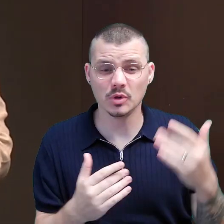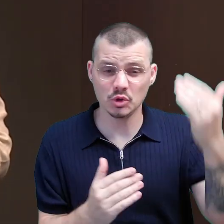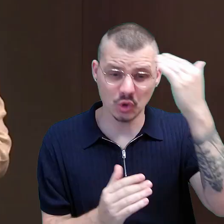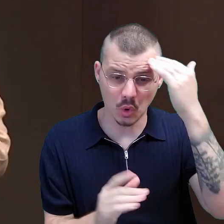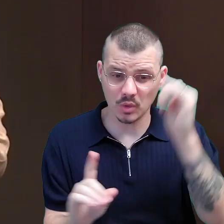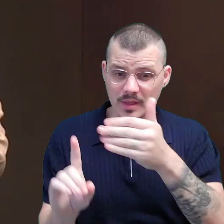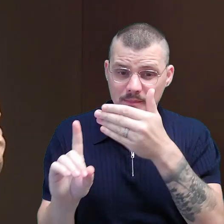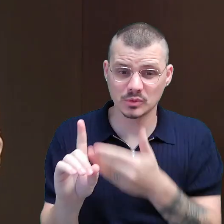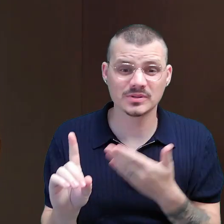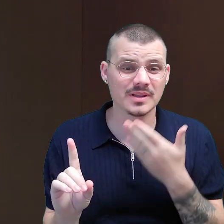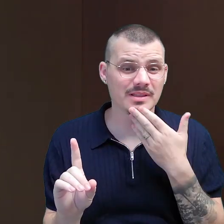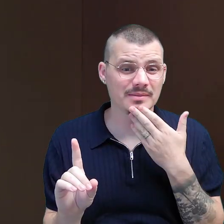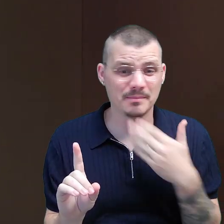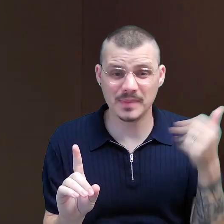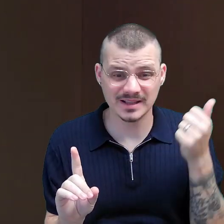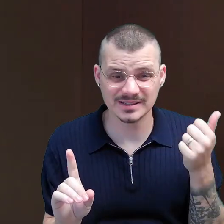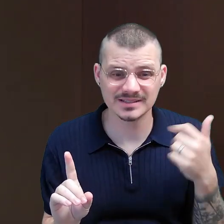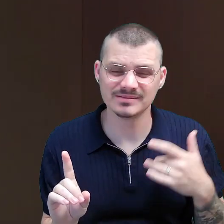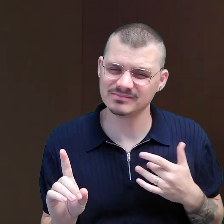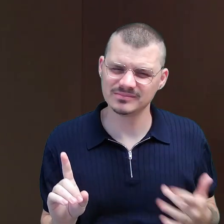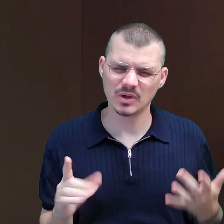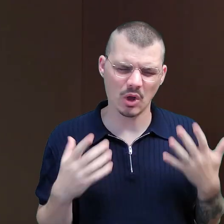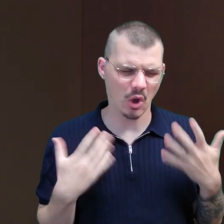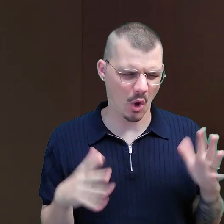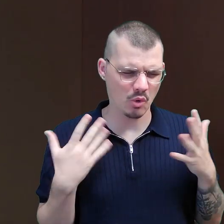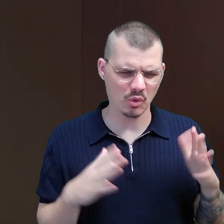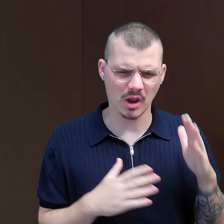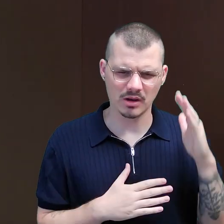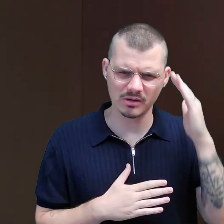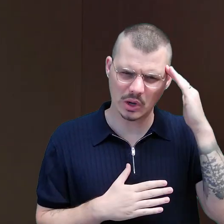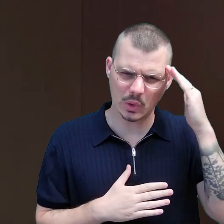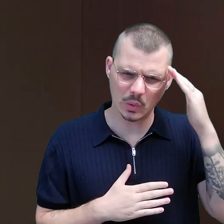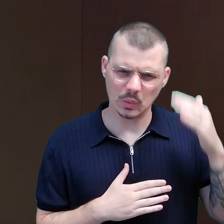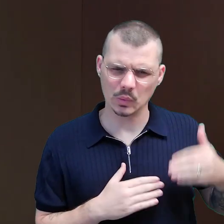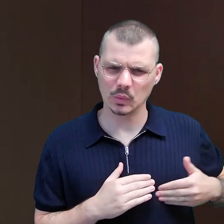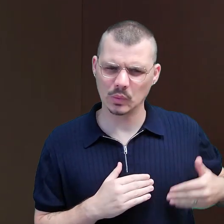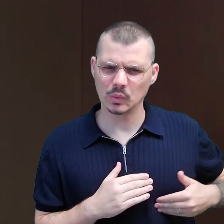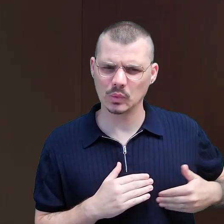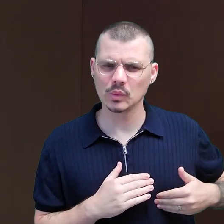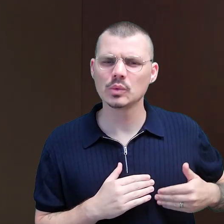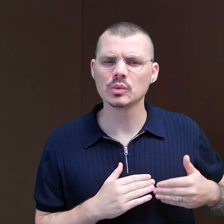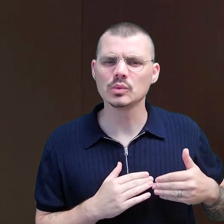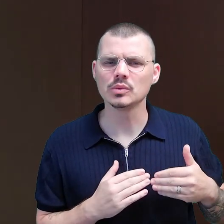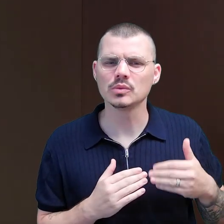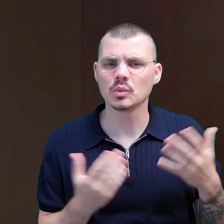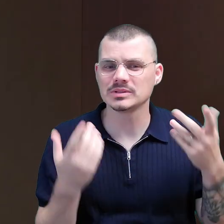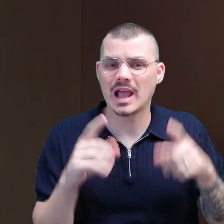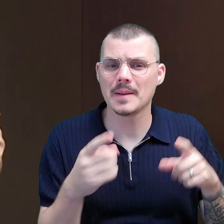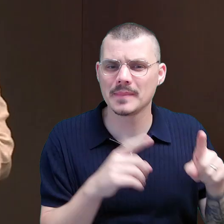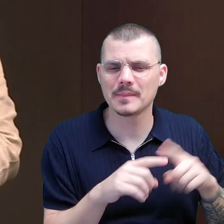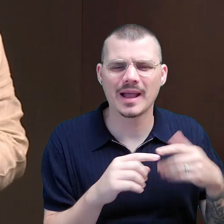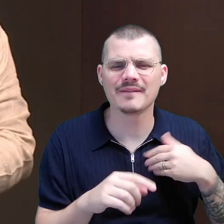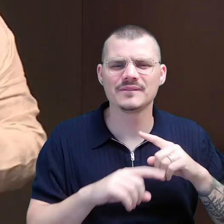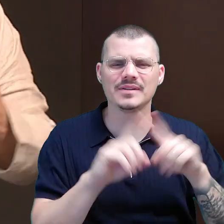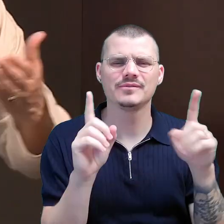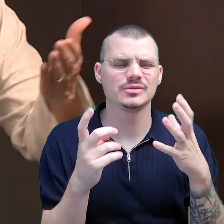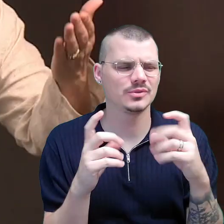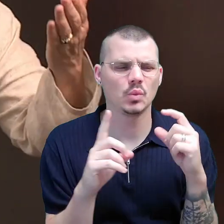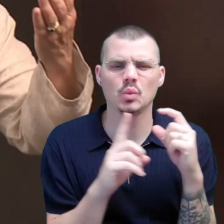best already know what's happening. They just have different words for it. How can we help